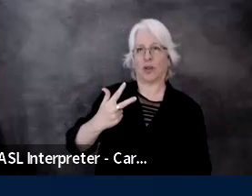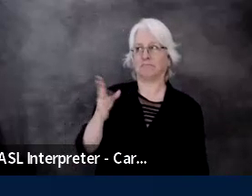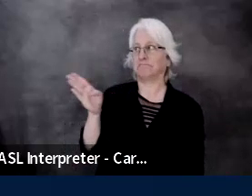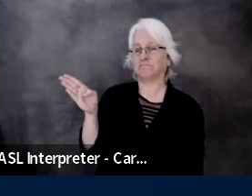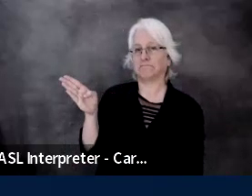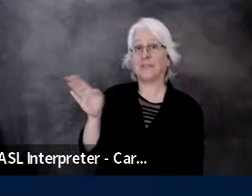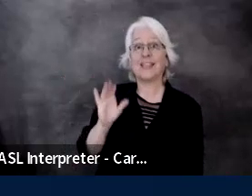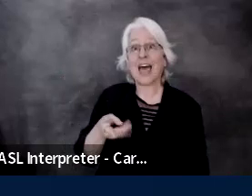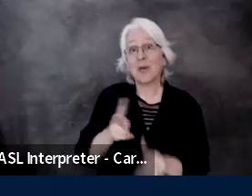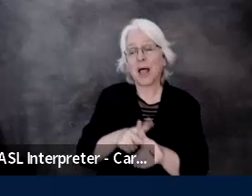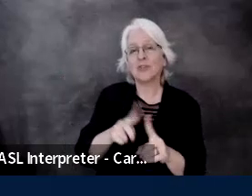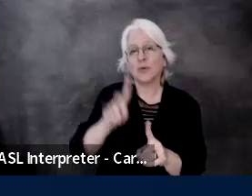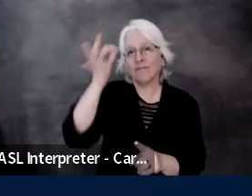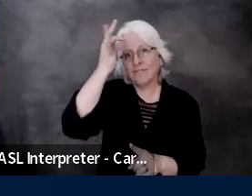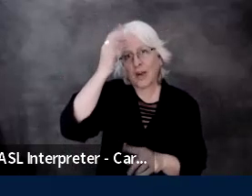facilities and federally